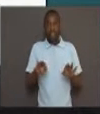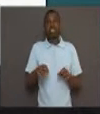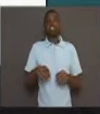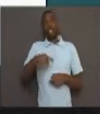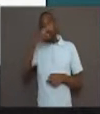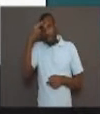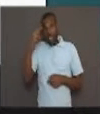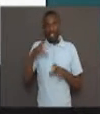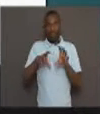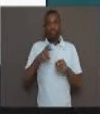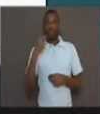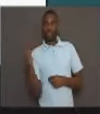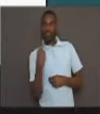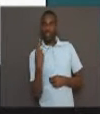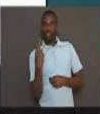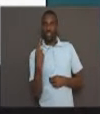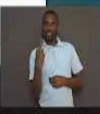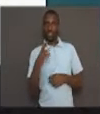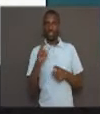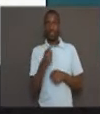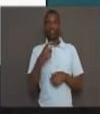causes it to rotate.